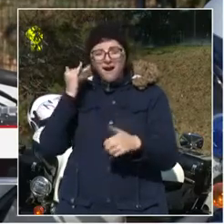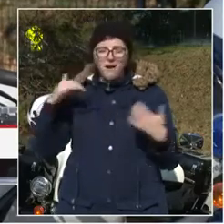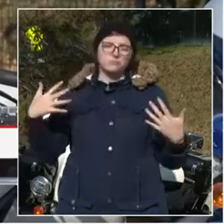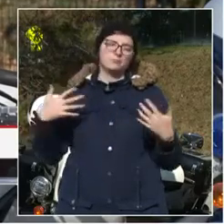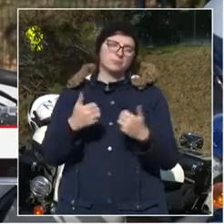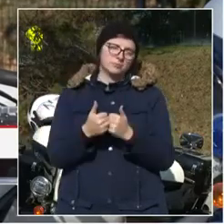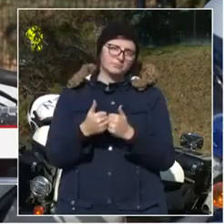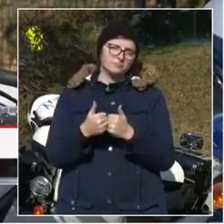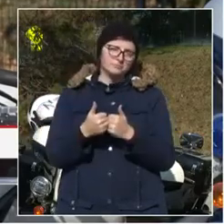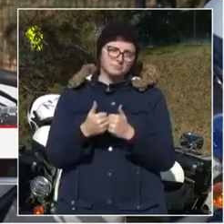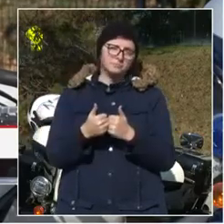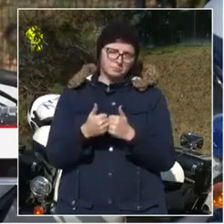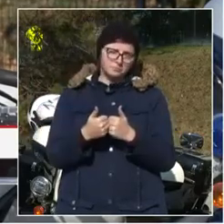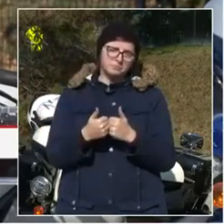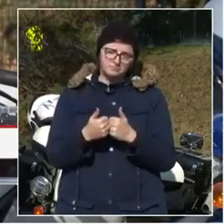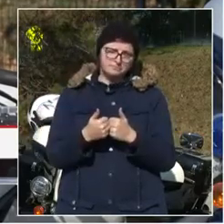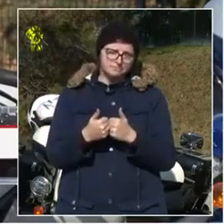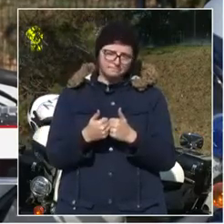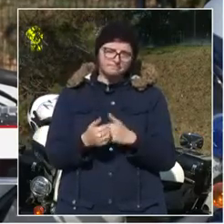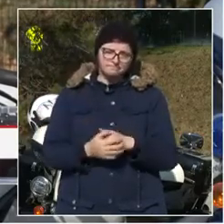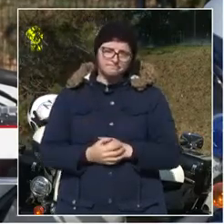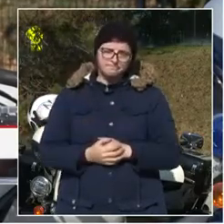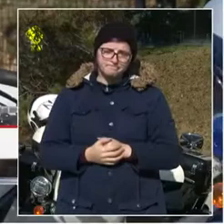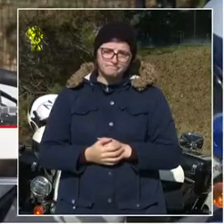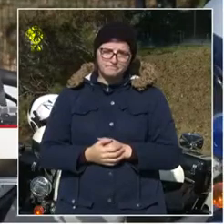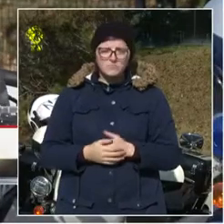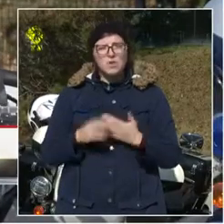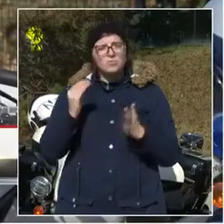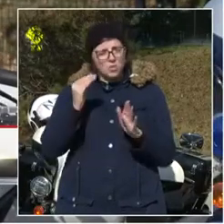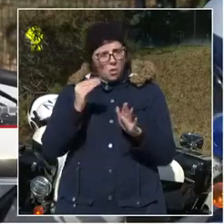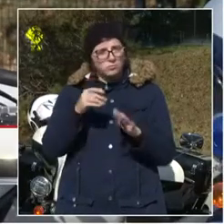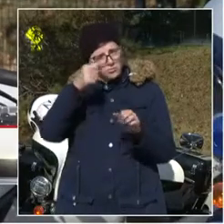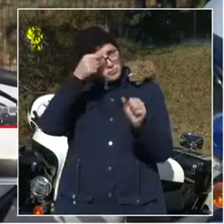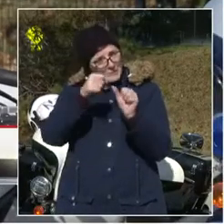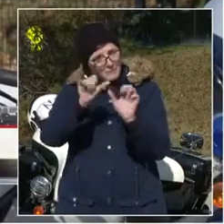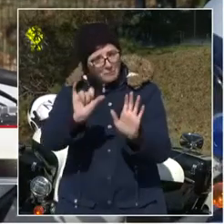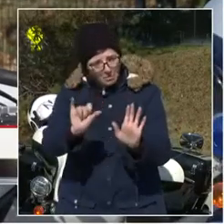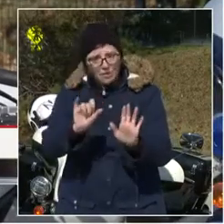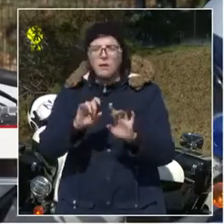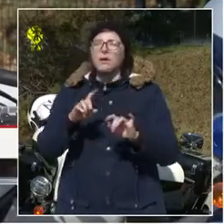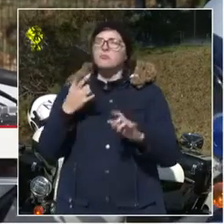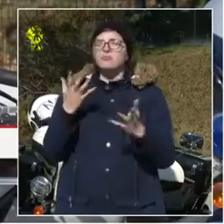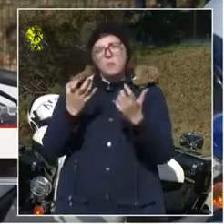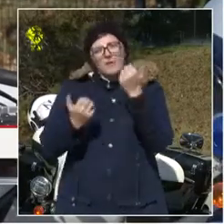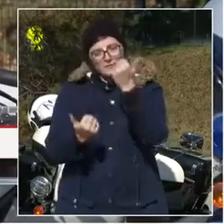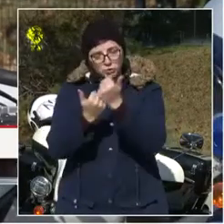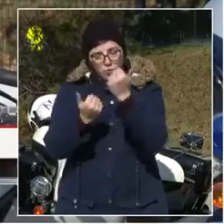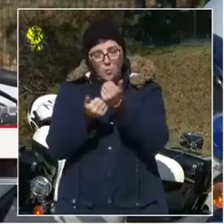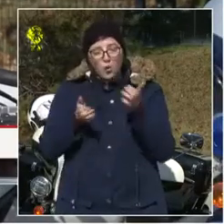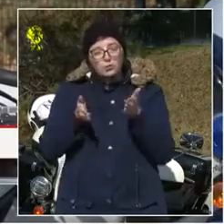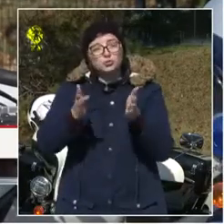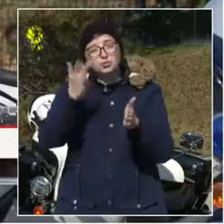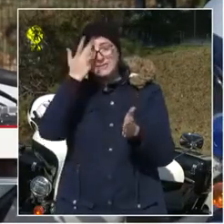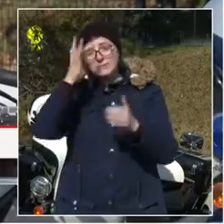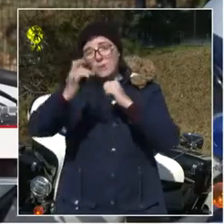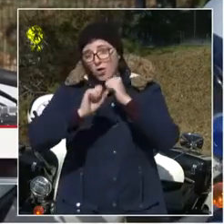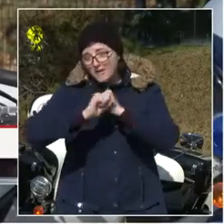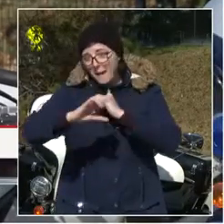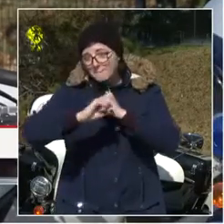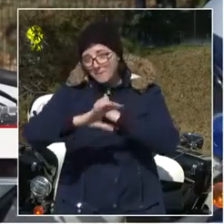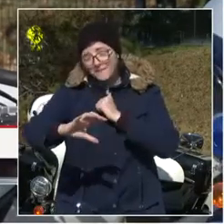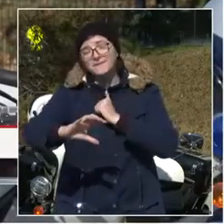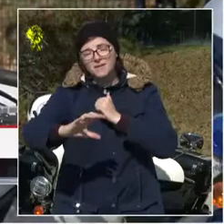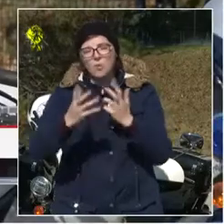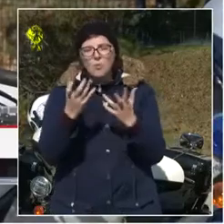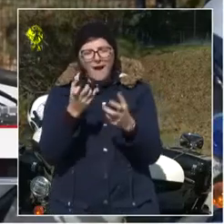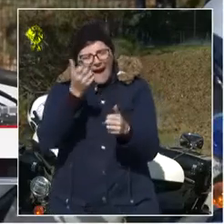crash on our local roadways. So with this in mind, we are pleased to support our Street Smart public education campaign to keep